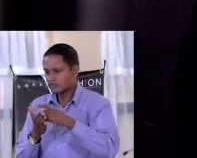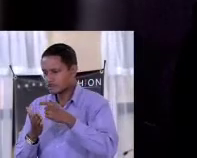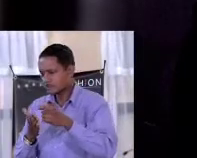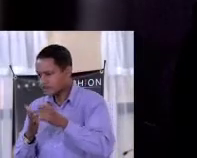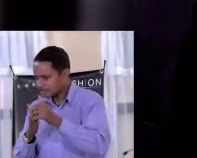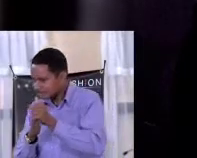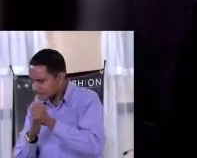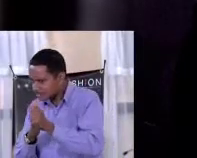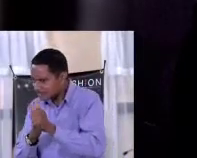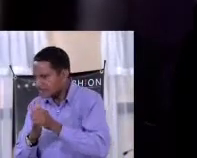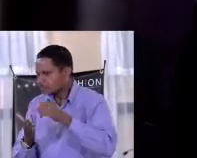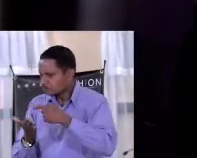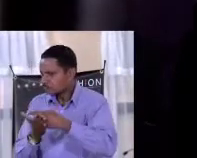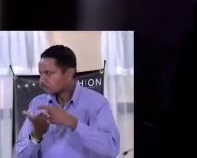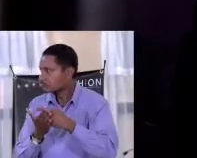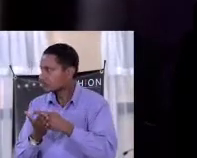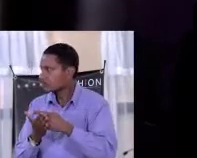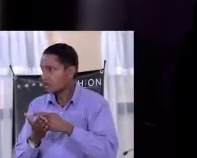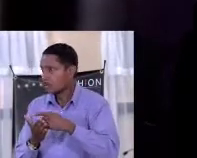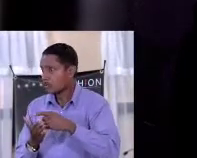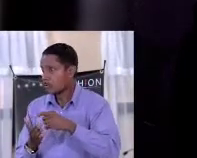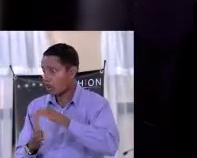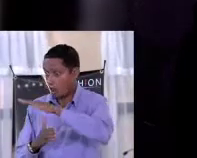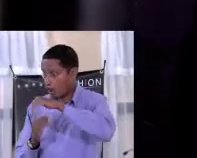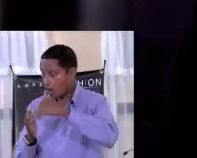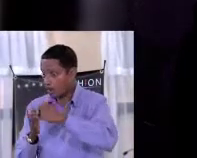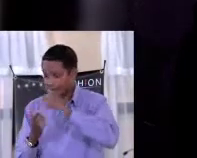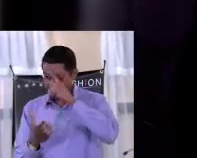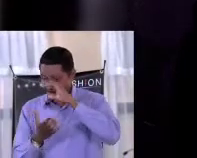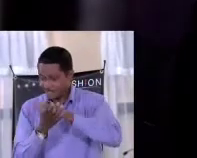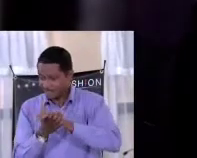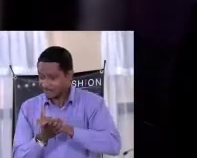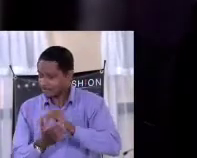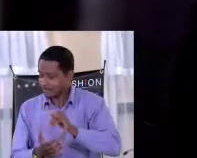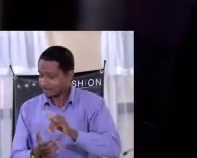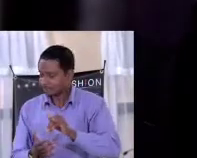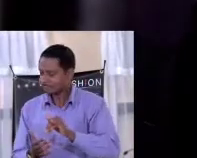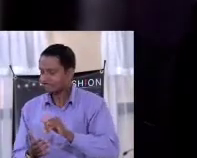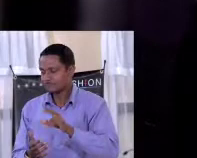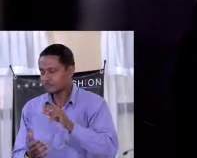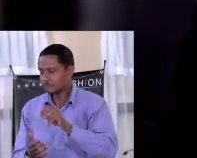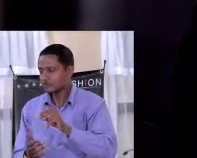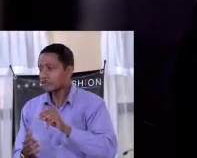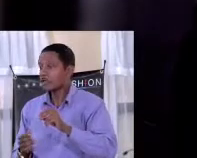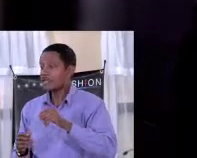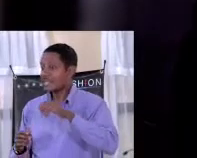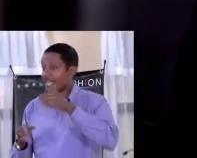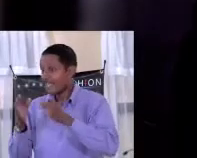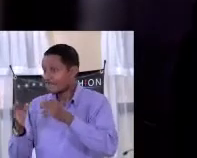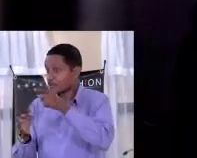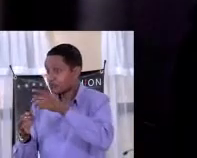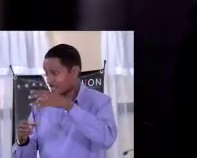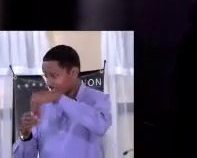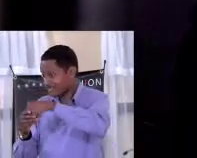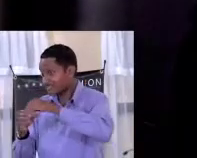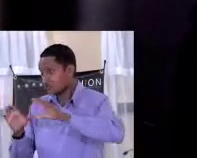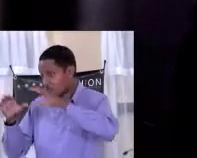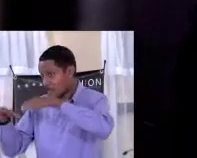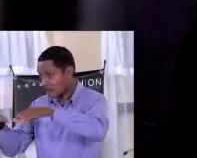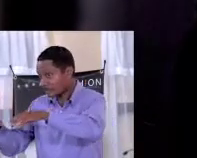Not everybody believes in it. But as long as you are in the Caribbean geographically, you're a Caribbean